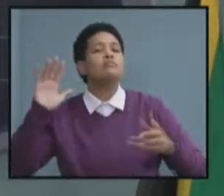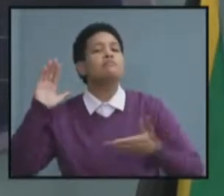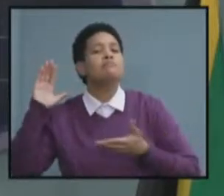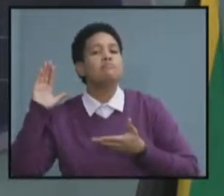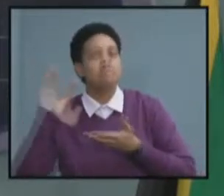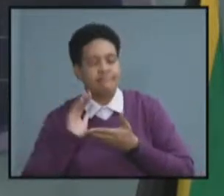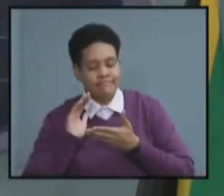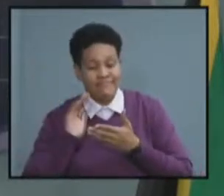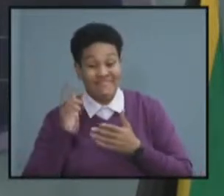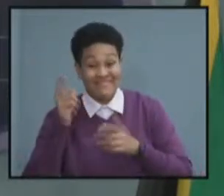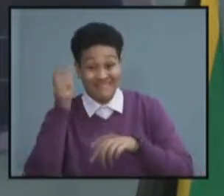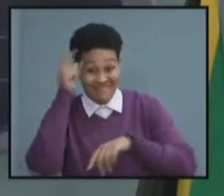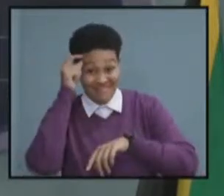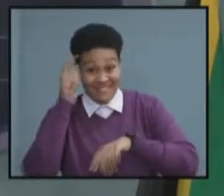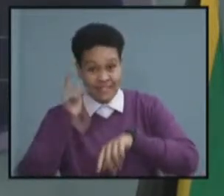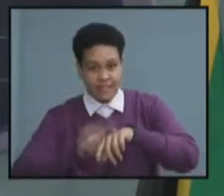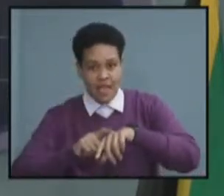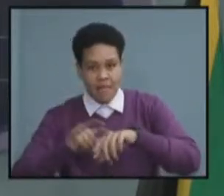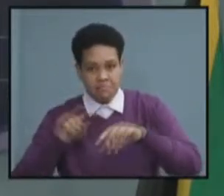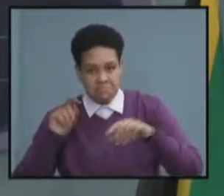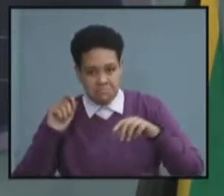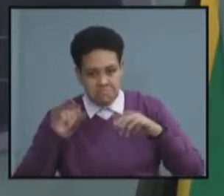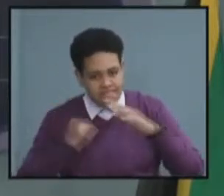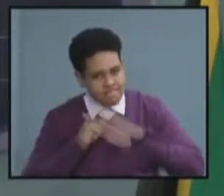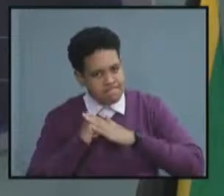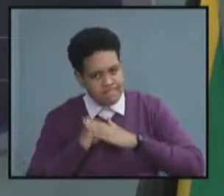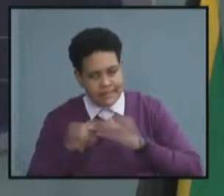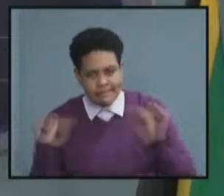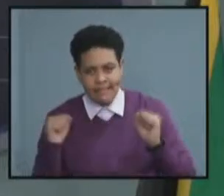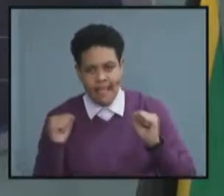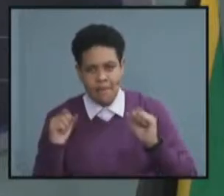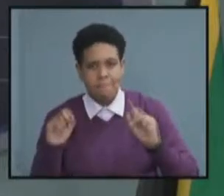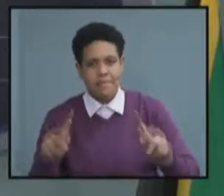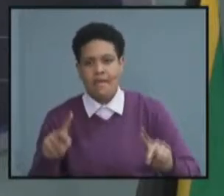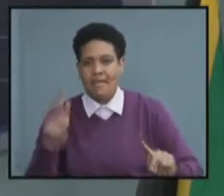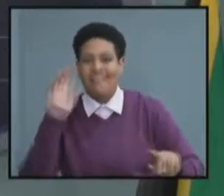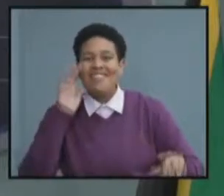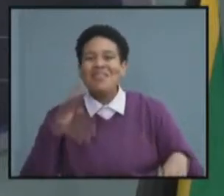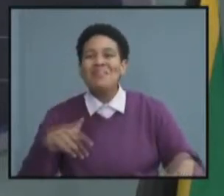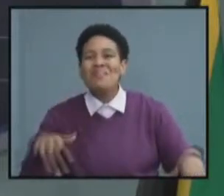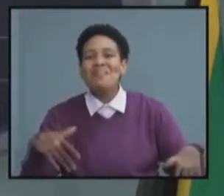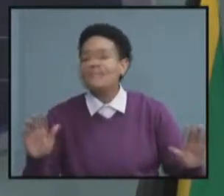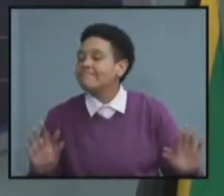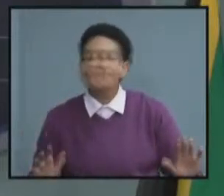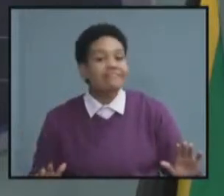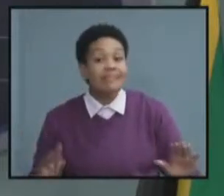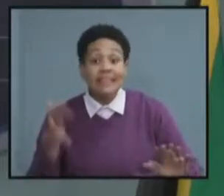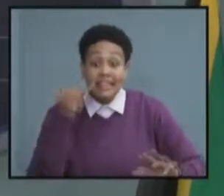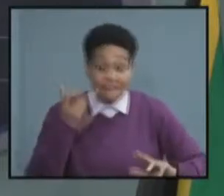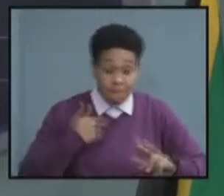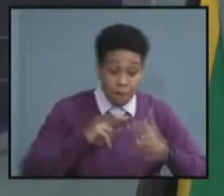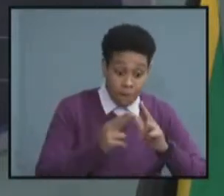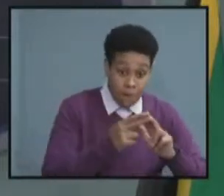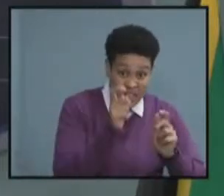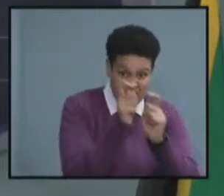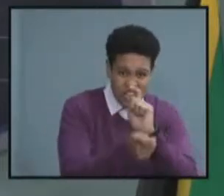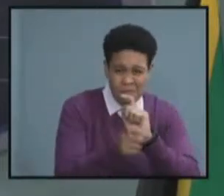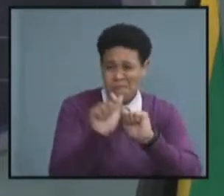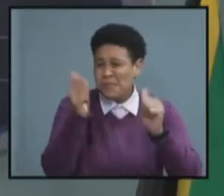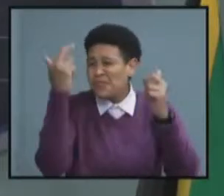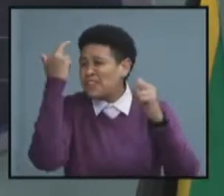again. And I think I need to repeat that point. If our numbers change for any